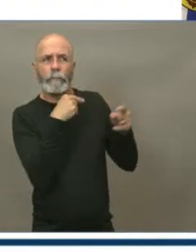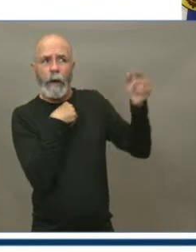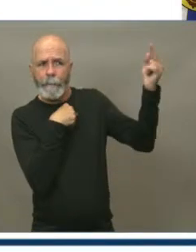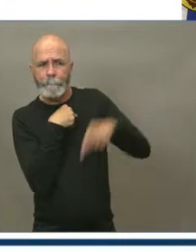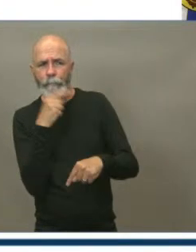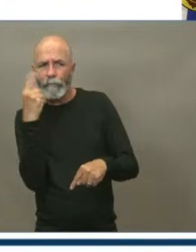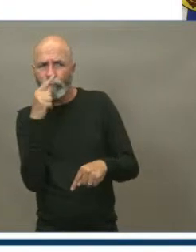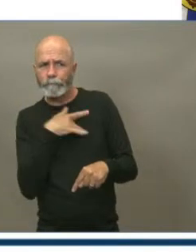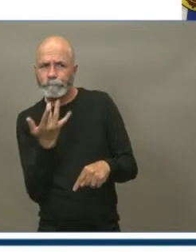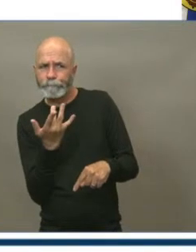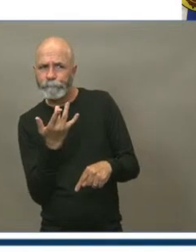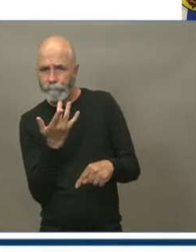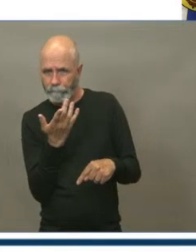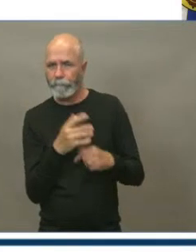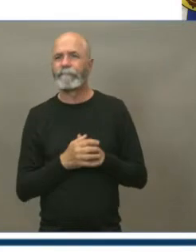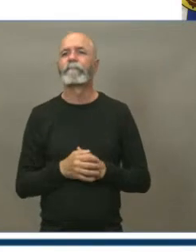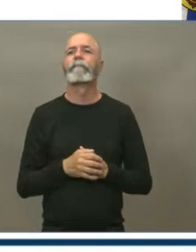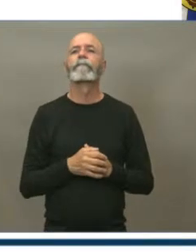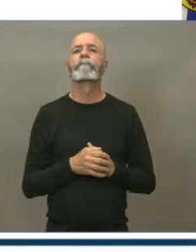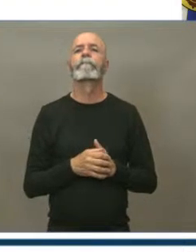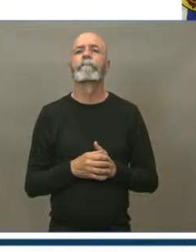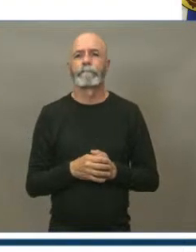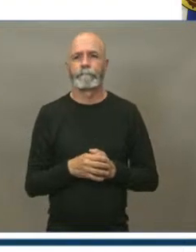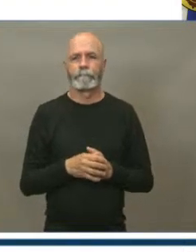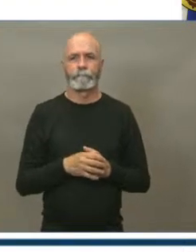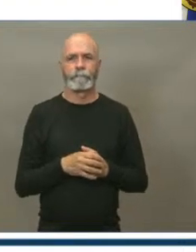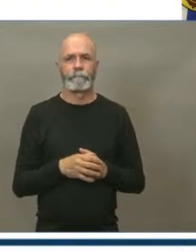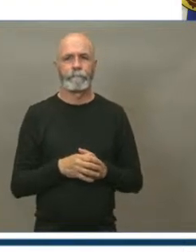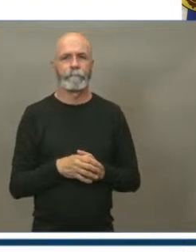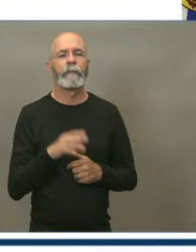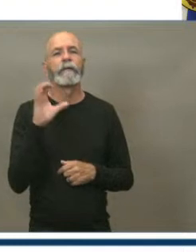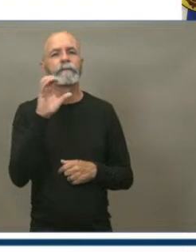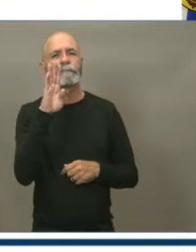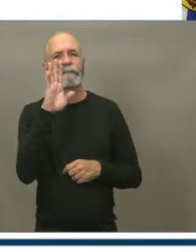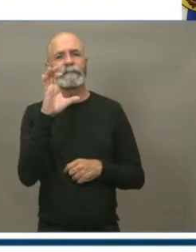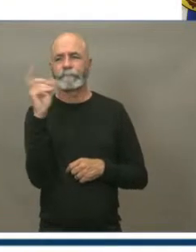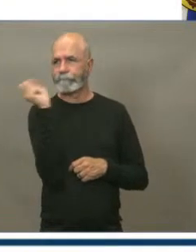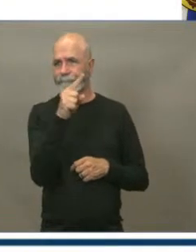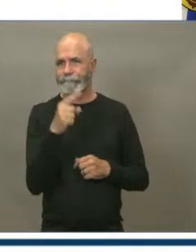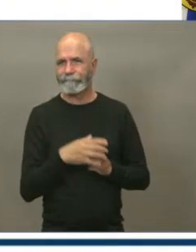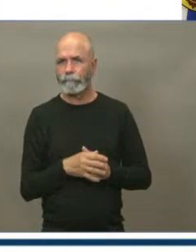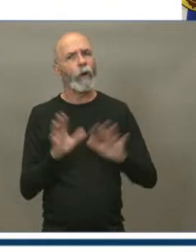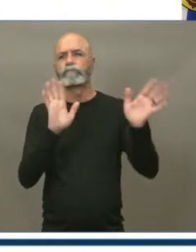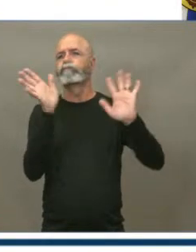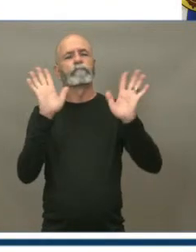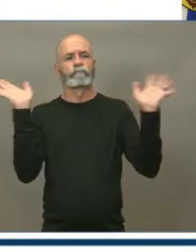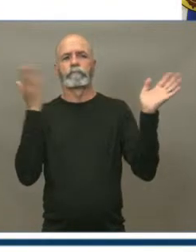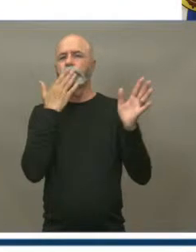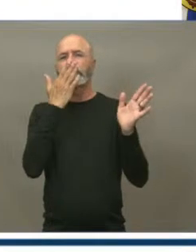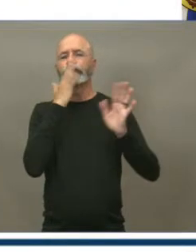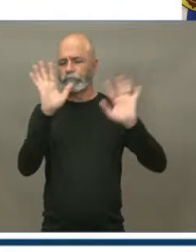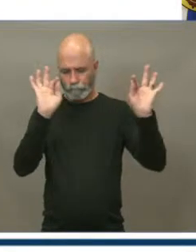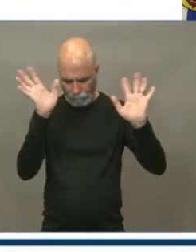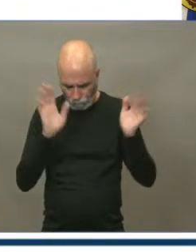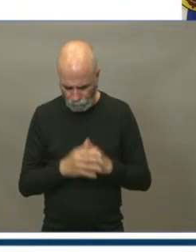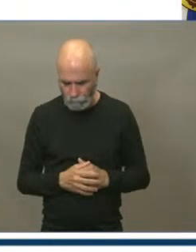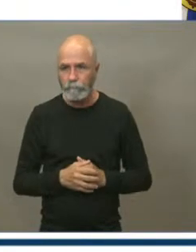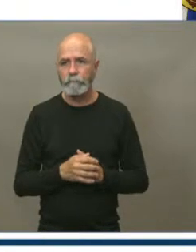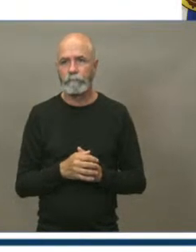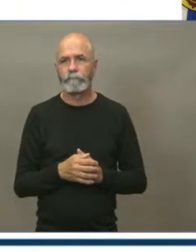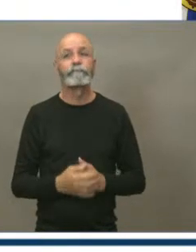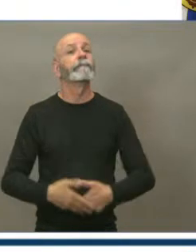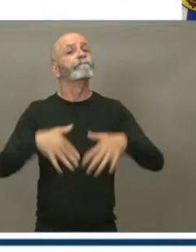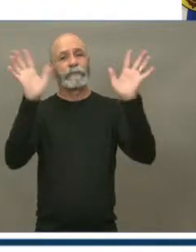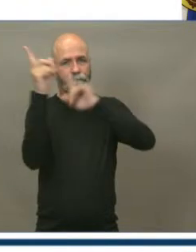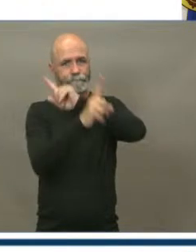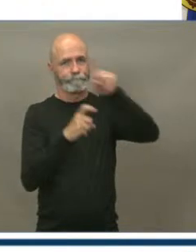Rhodes from CBC. Go ahead, Blair. No, I'm good. All my questions were answered earlier. Thank you. Great. Thanks, Blair. And that's all the time we have.